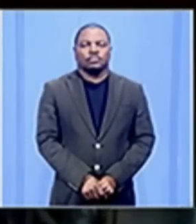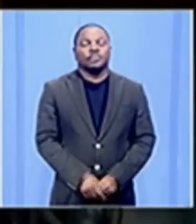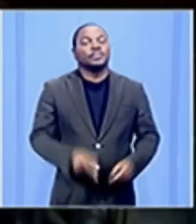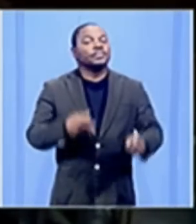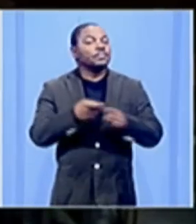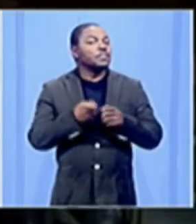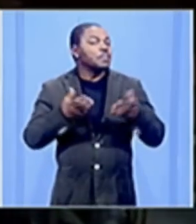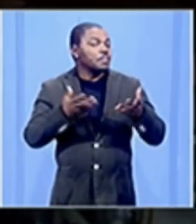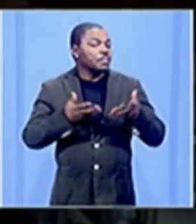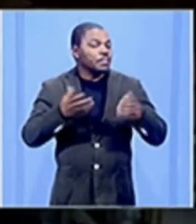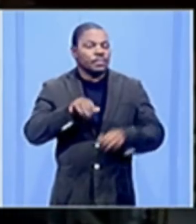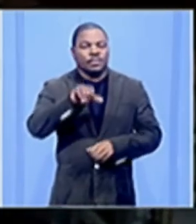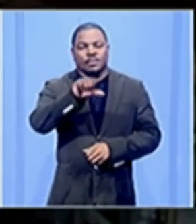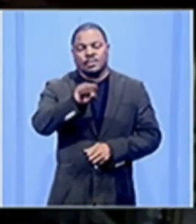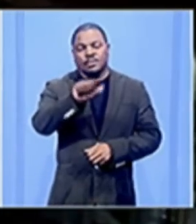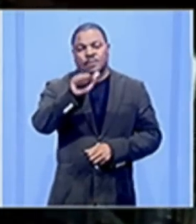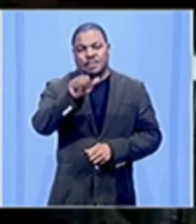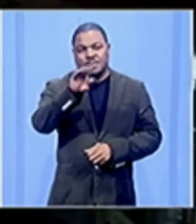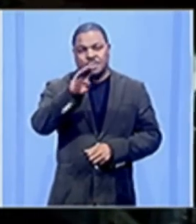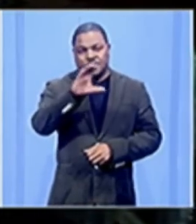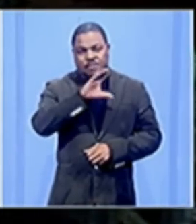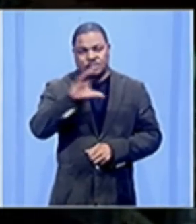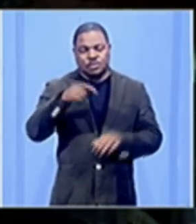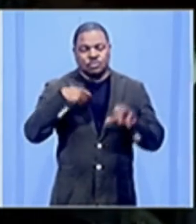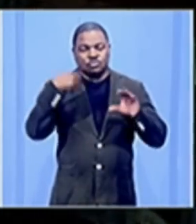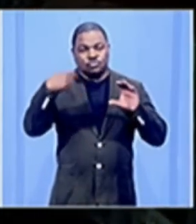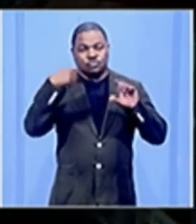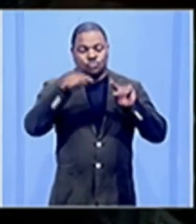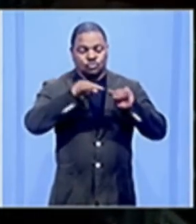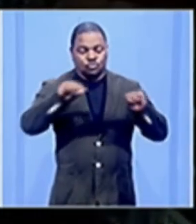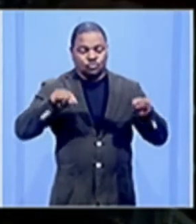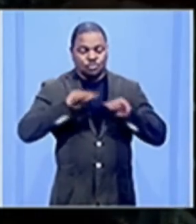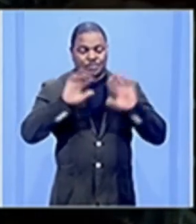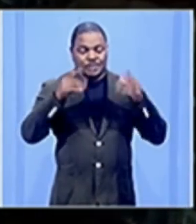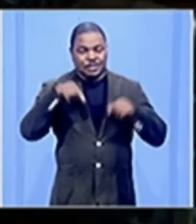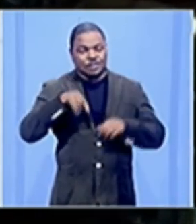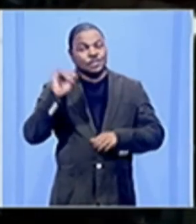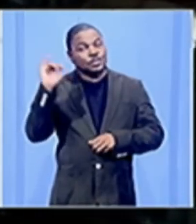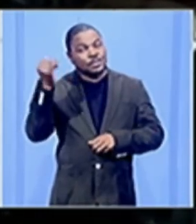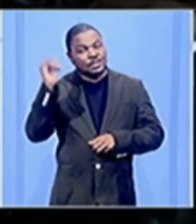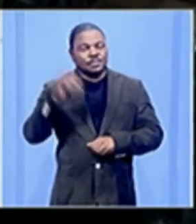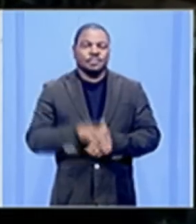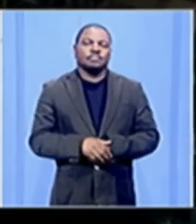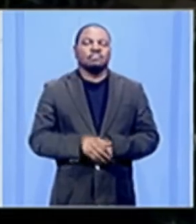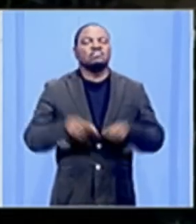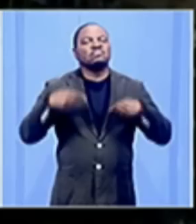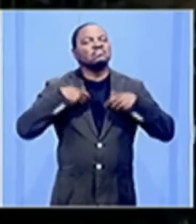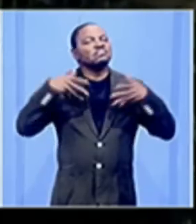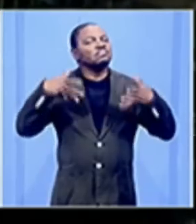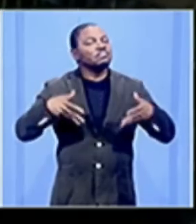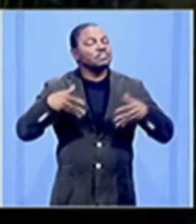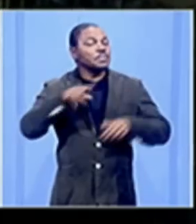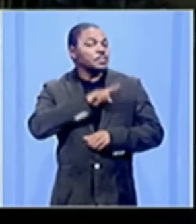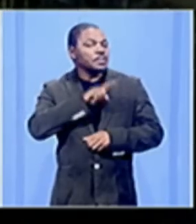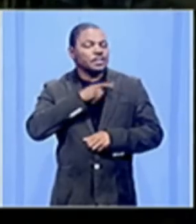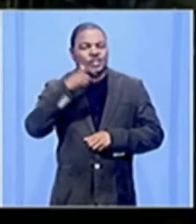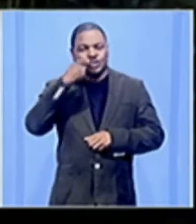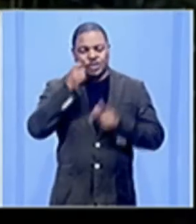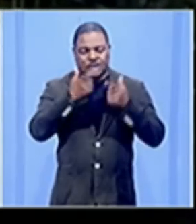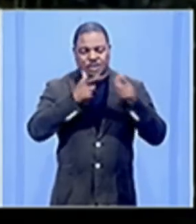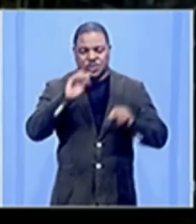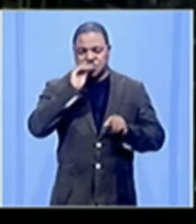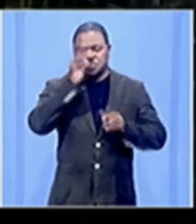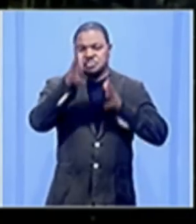Ka tlhamalalo go tswa SABC Studio 10 Auckland Park, Johannesburg. Re go tlisetsa kgaso ya dikgang tsa